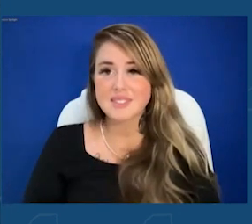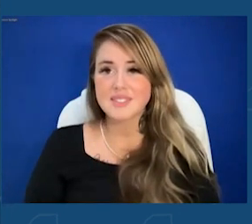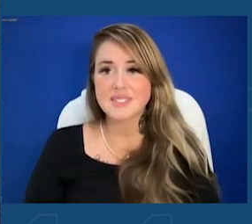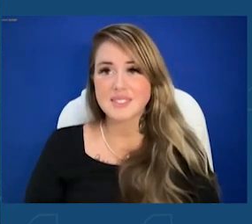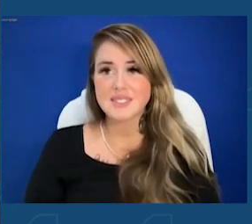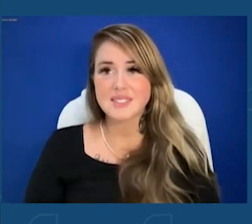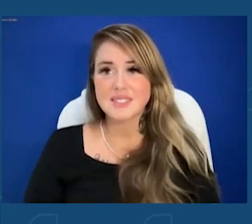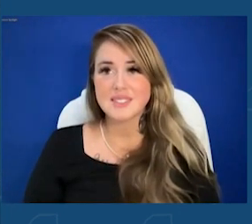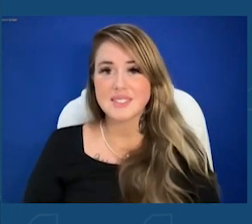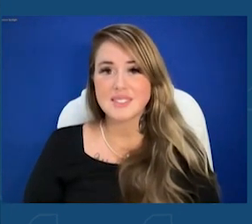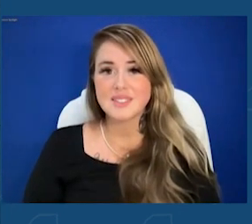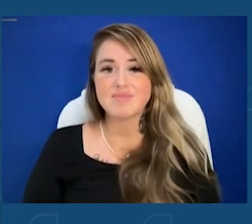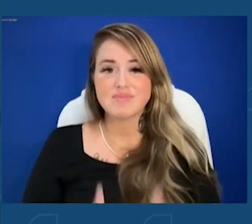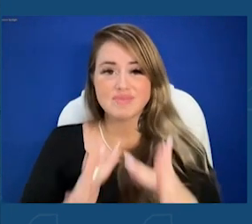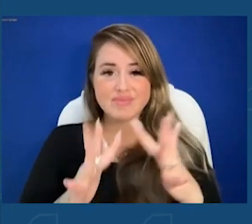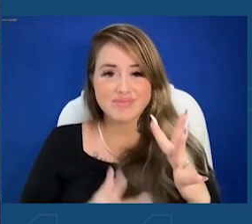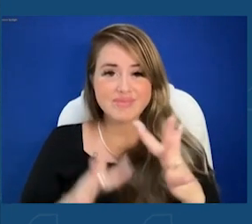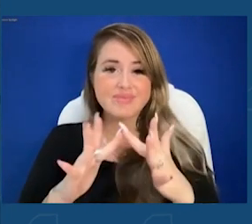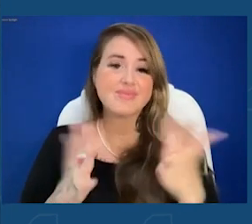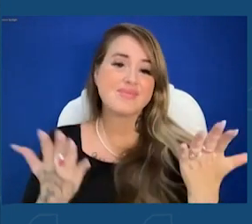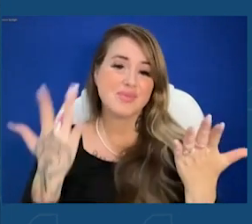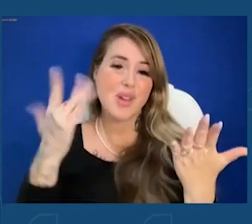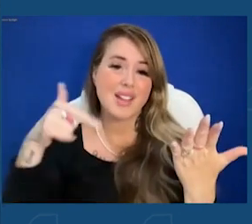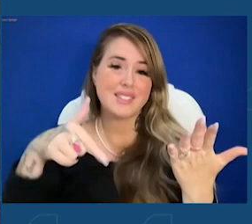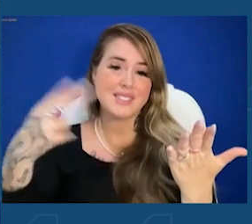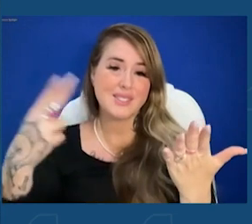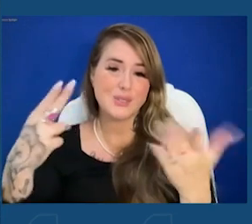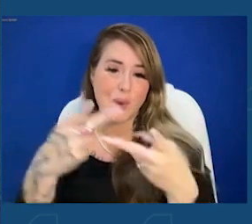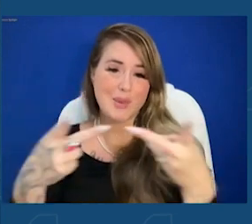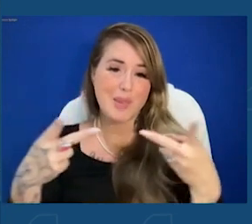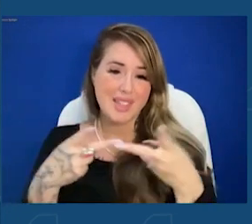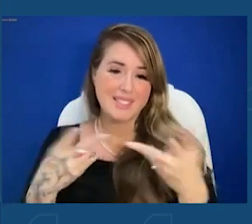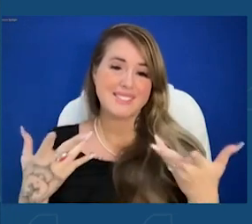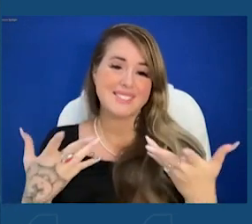What happens when you're in a historic place?